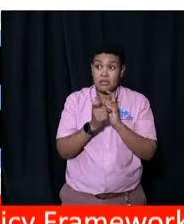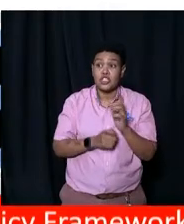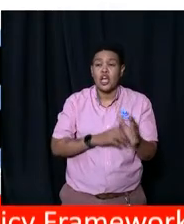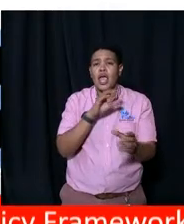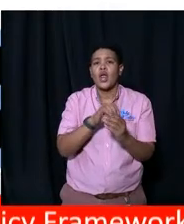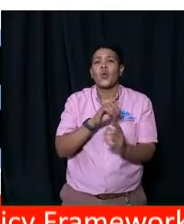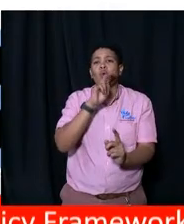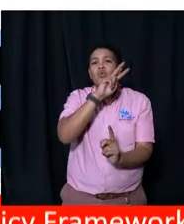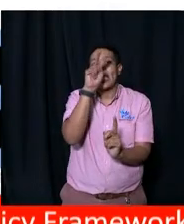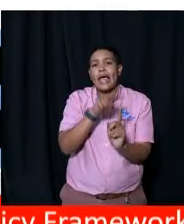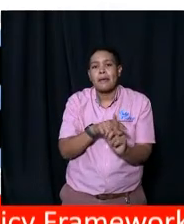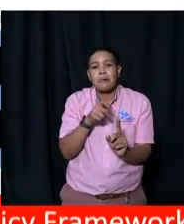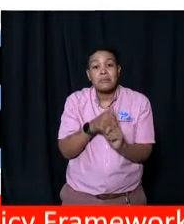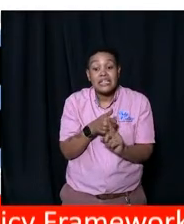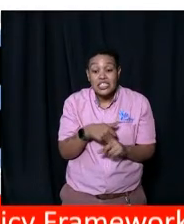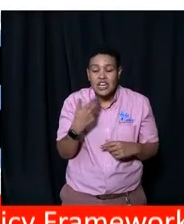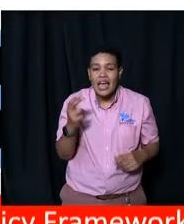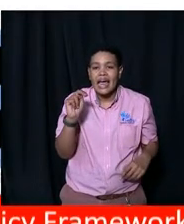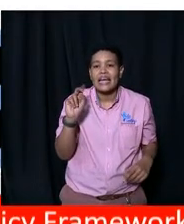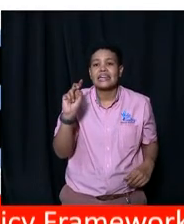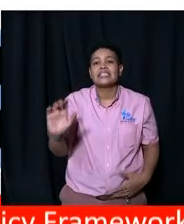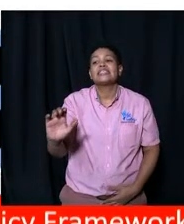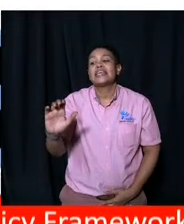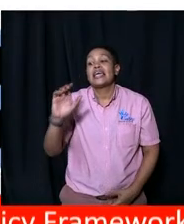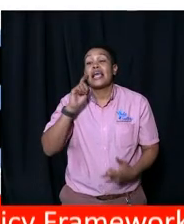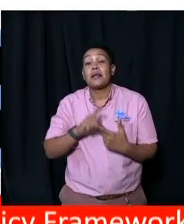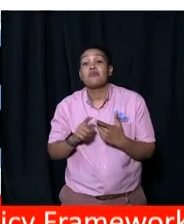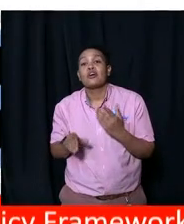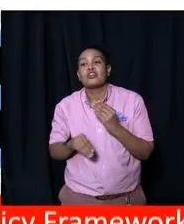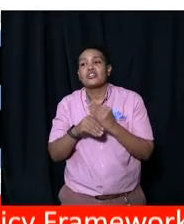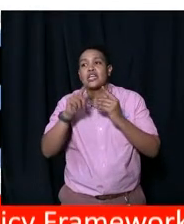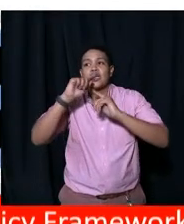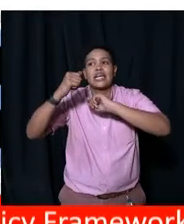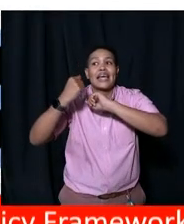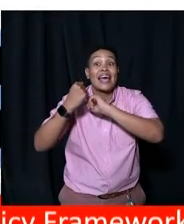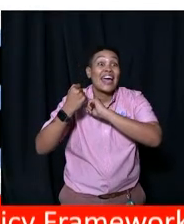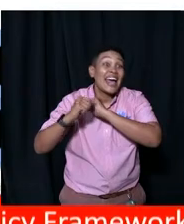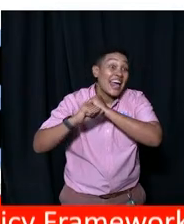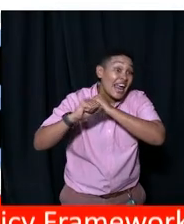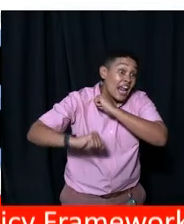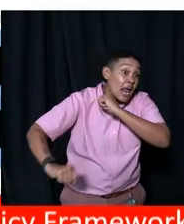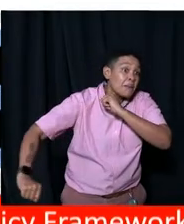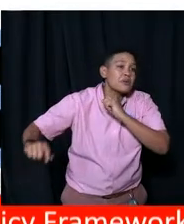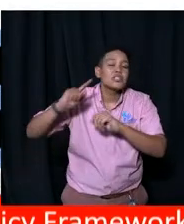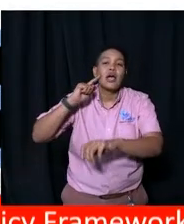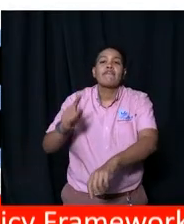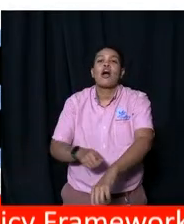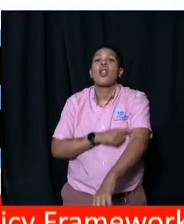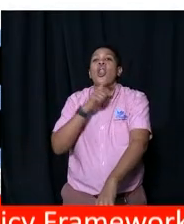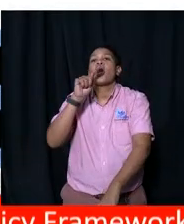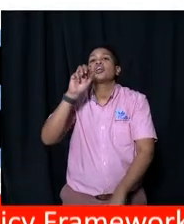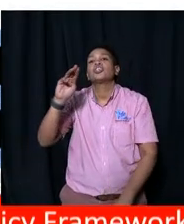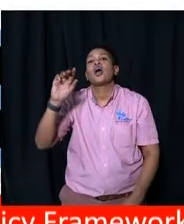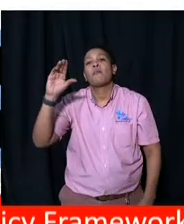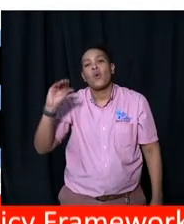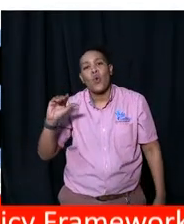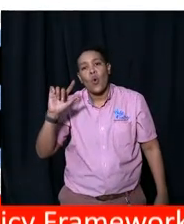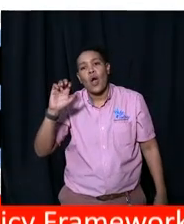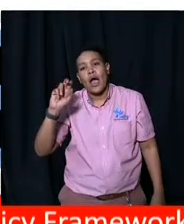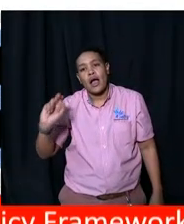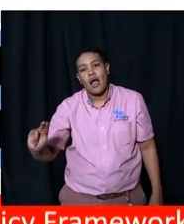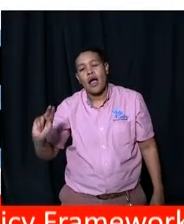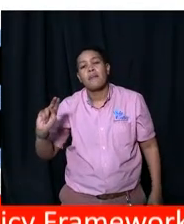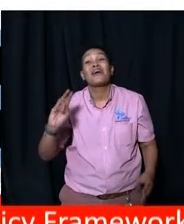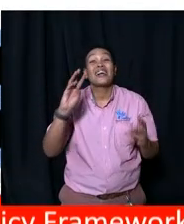including implementation of the NDC and elaboration of a long-term low-carbon climate resilience strategy,